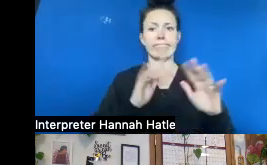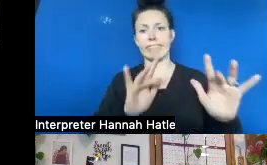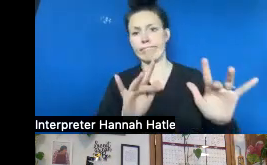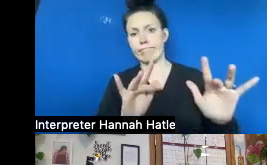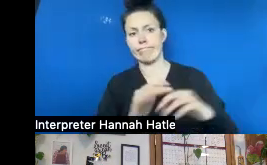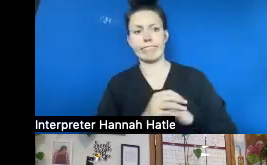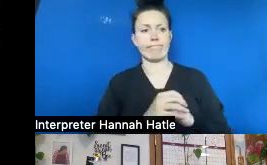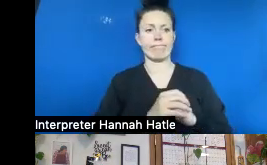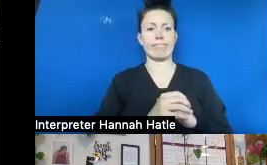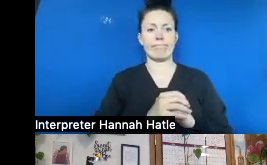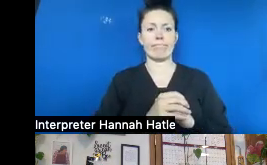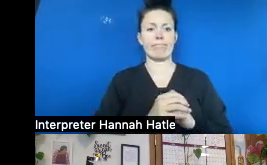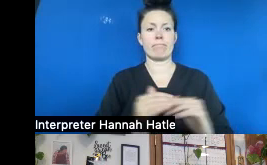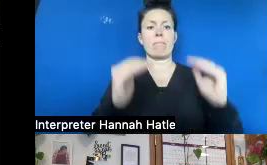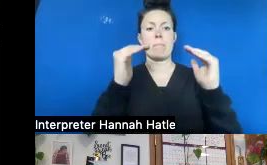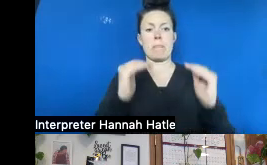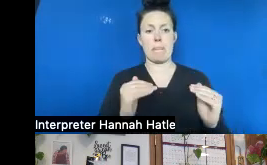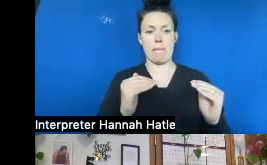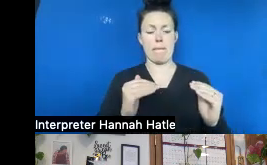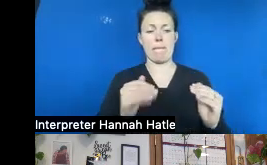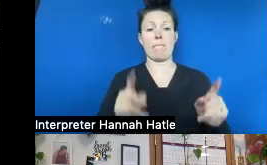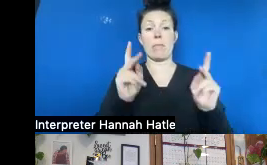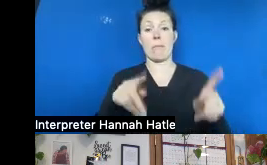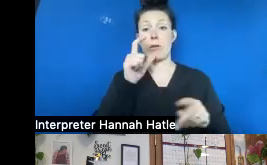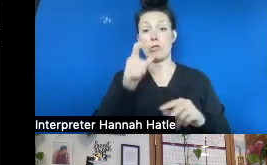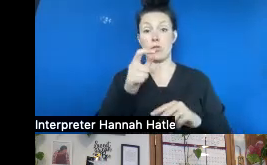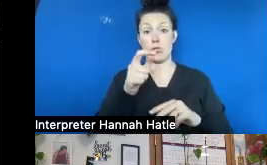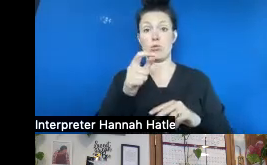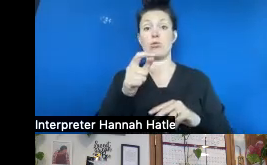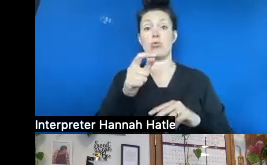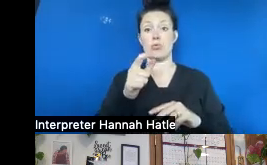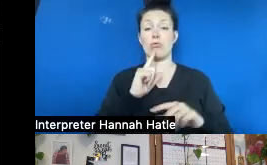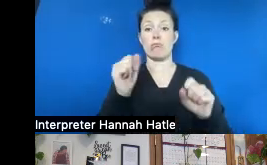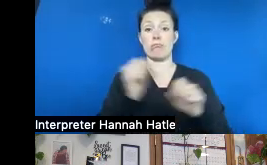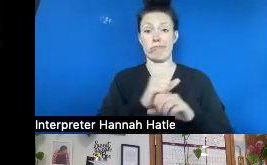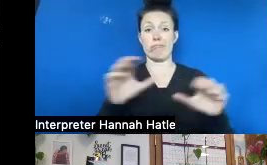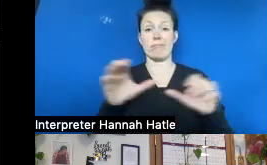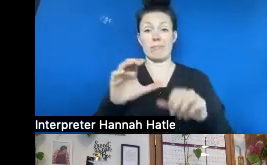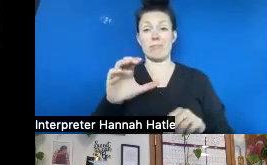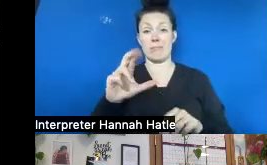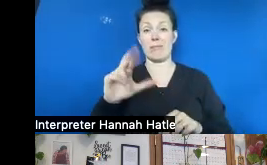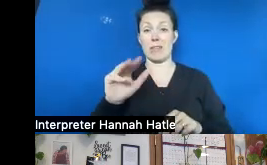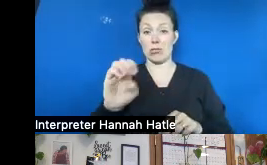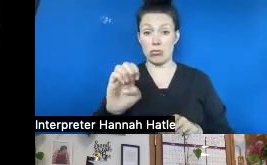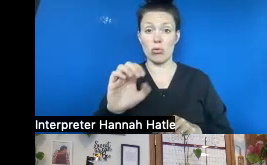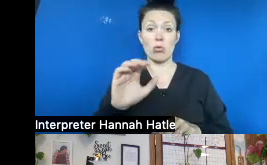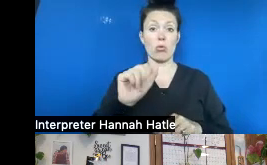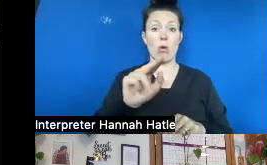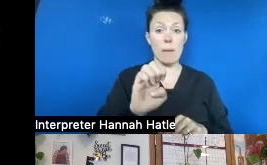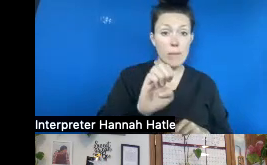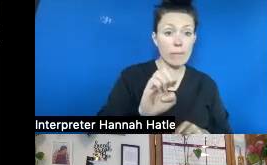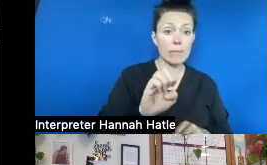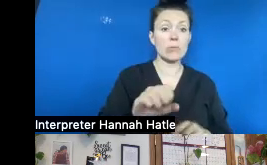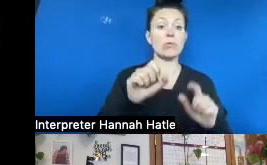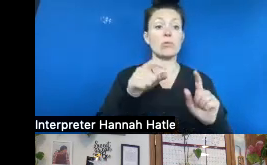by the perpetrator to out the victim if they resist or report. That could be used as a tool